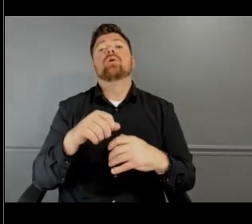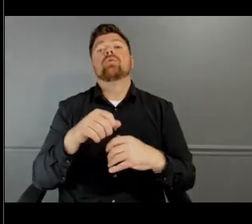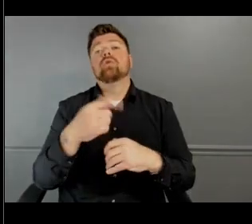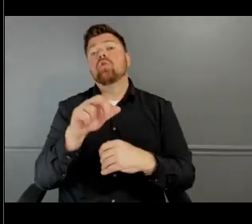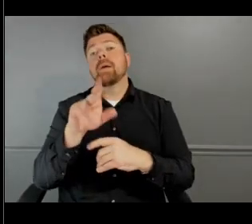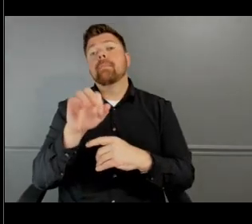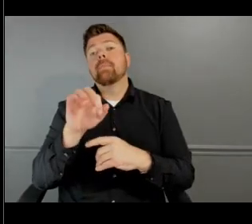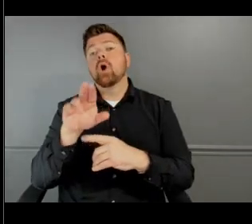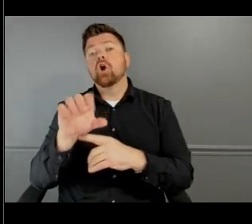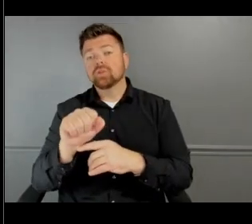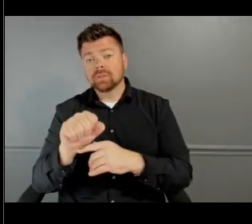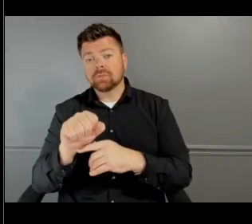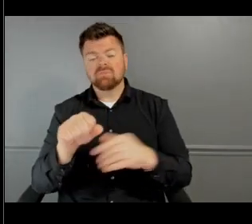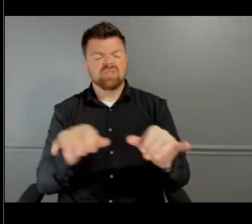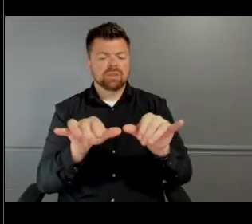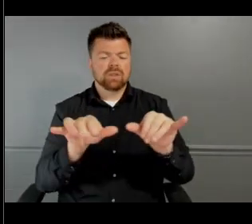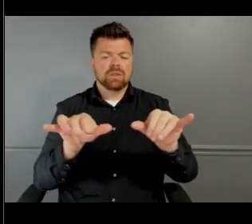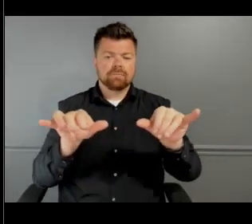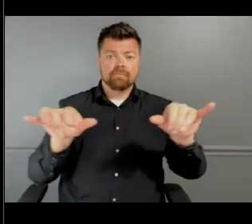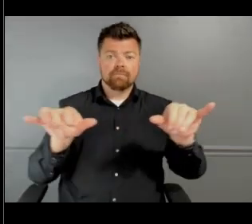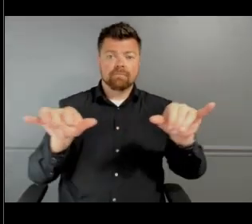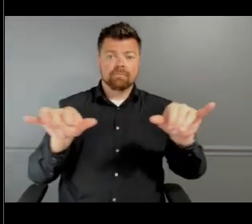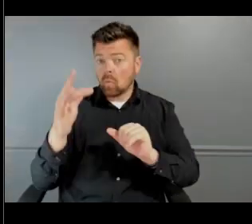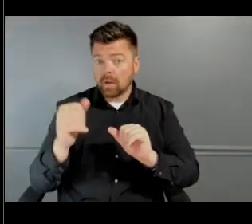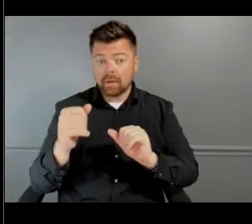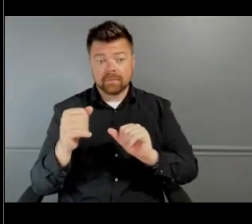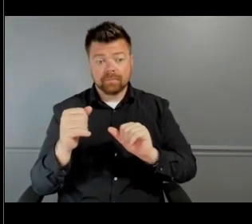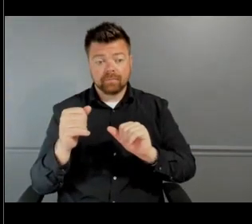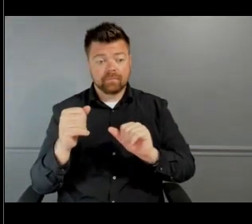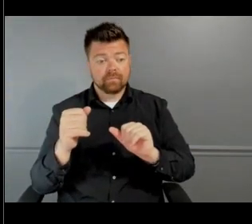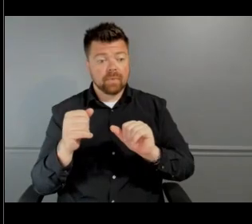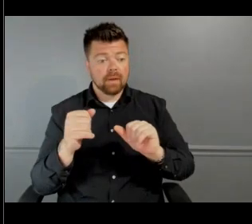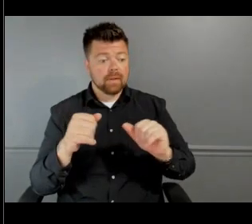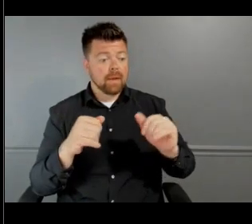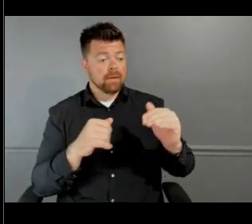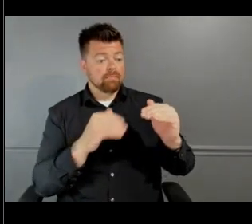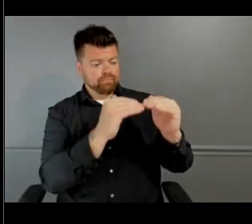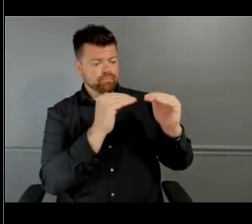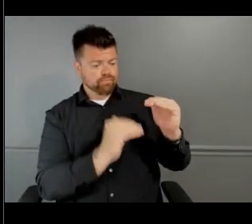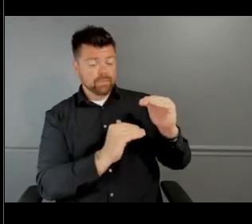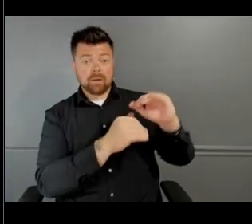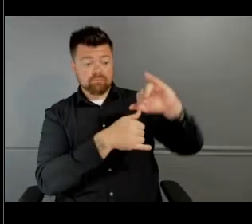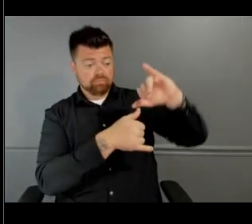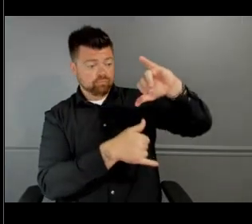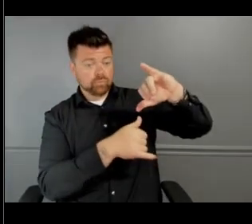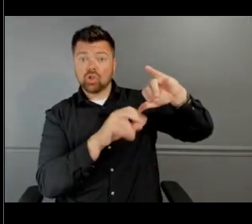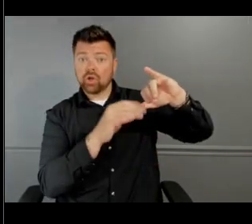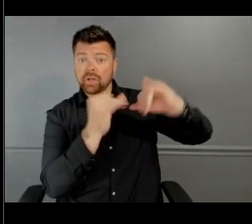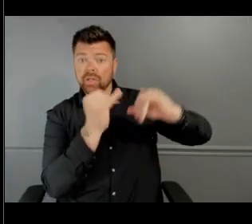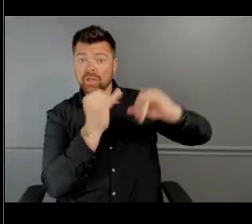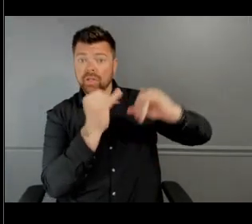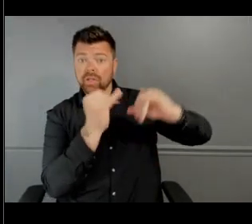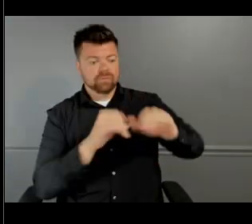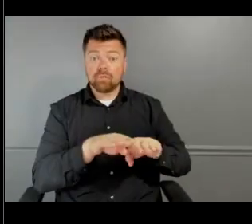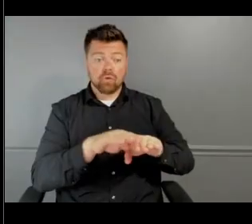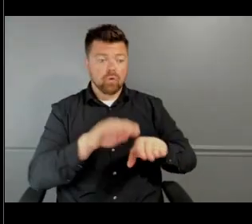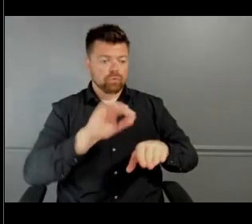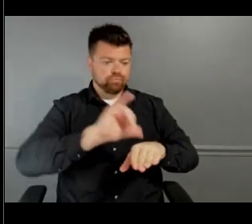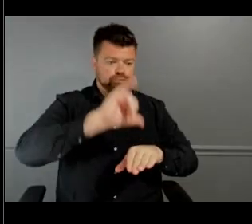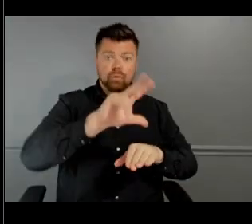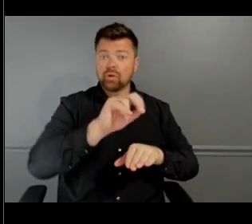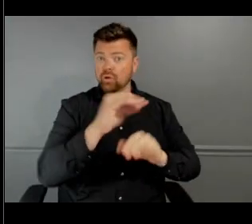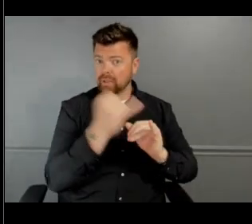be enlarged so the bottom edge is 30 inches above the floor